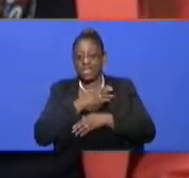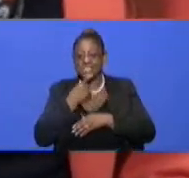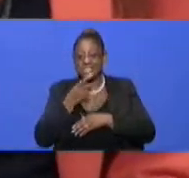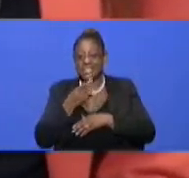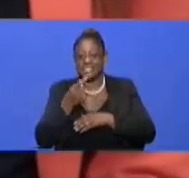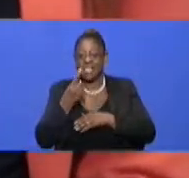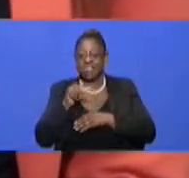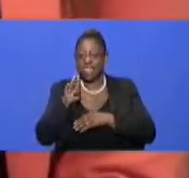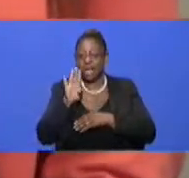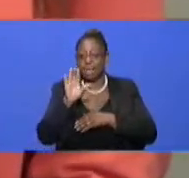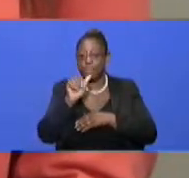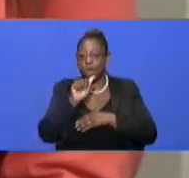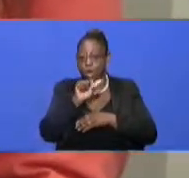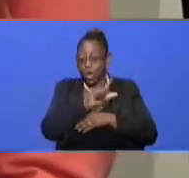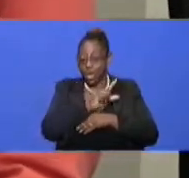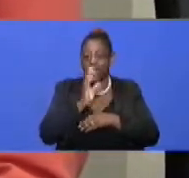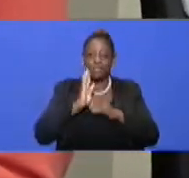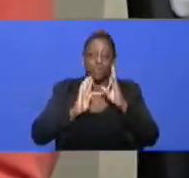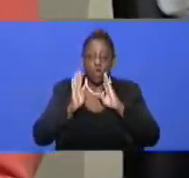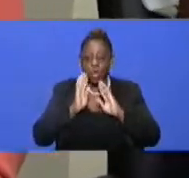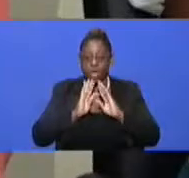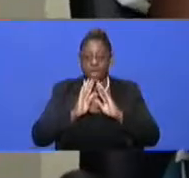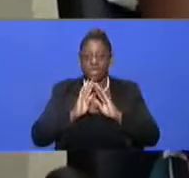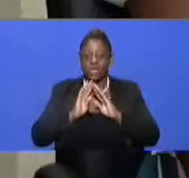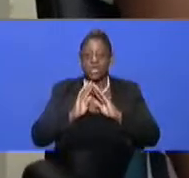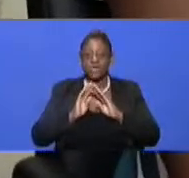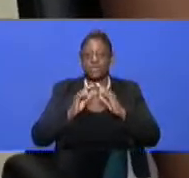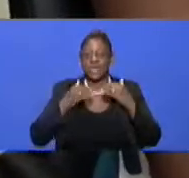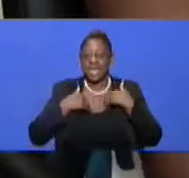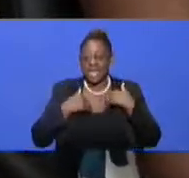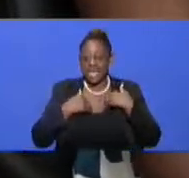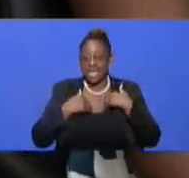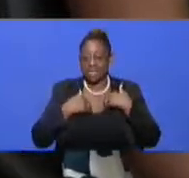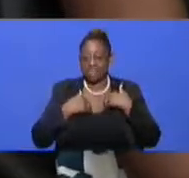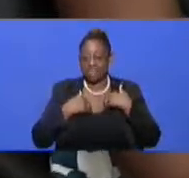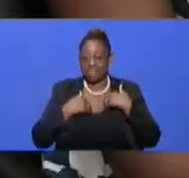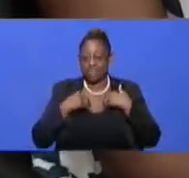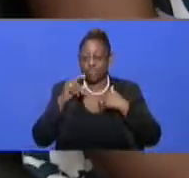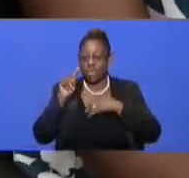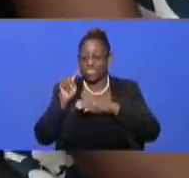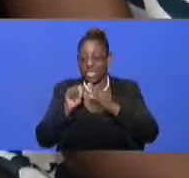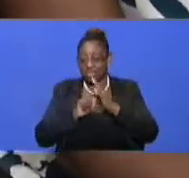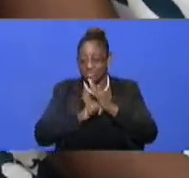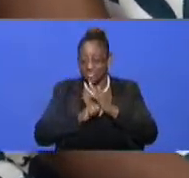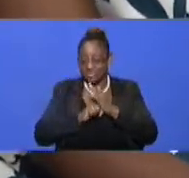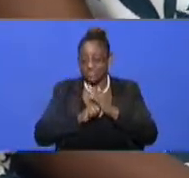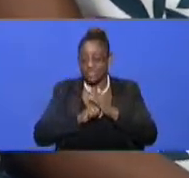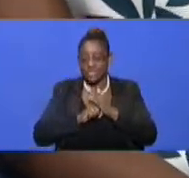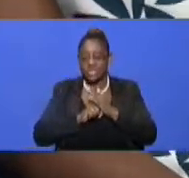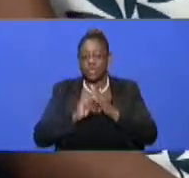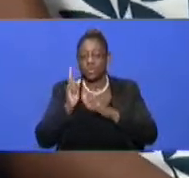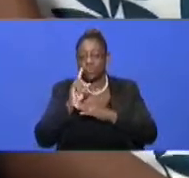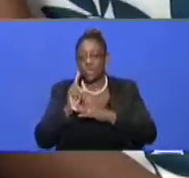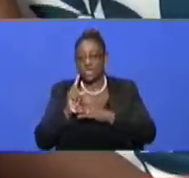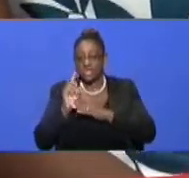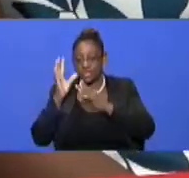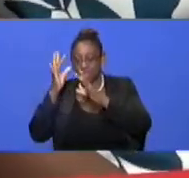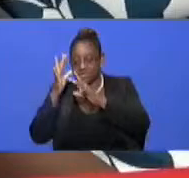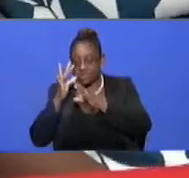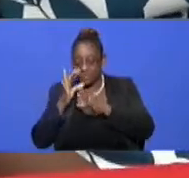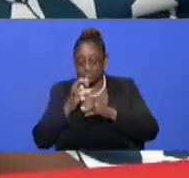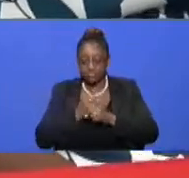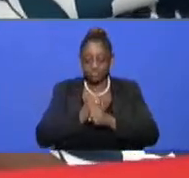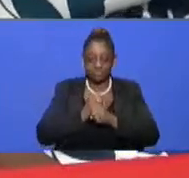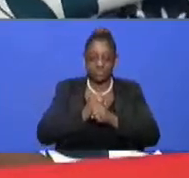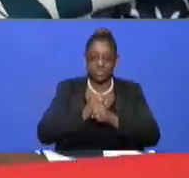return of the ball will feature 1001 Arabian Nights theme, drawing parallels between the captivating tales of